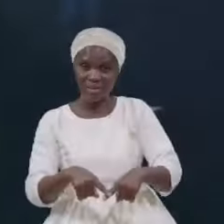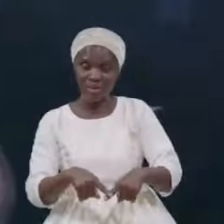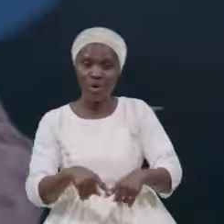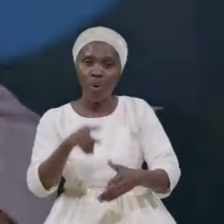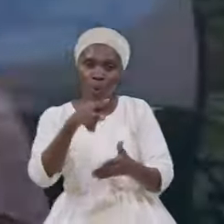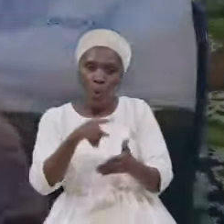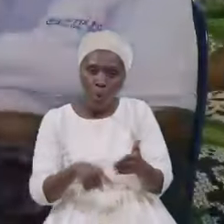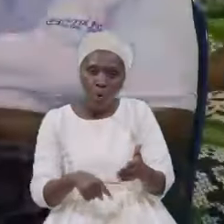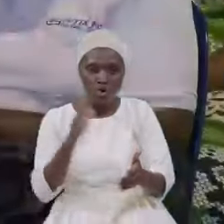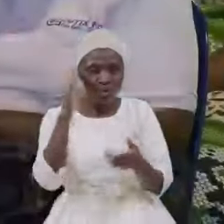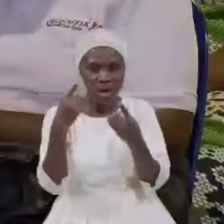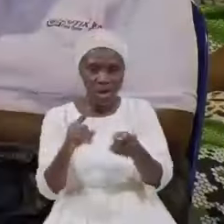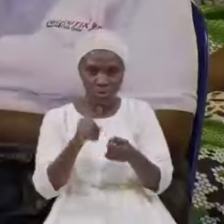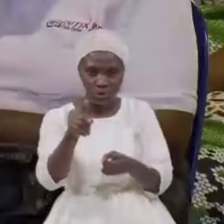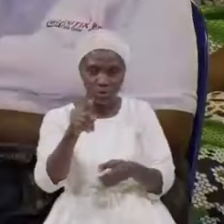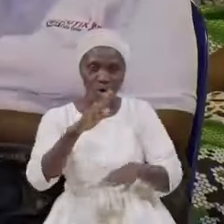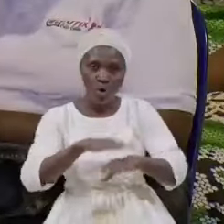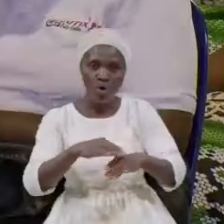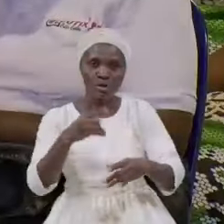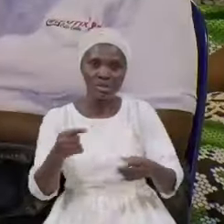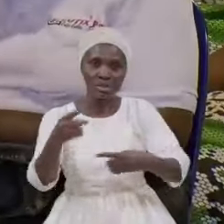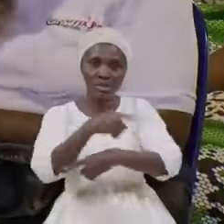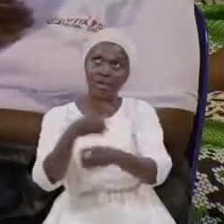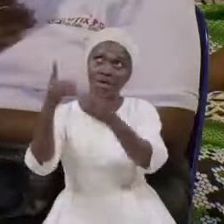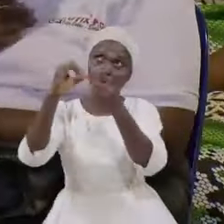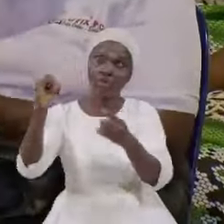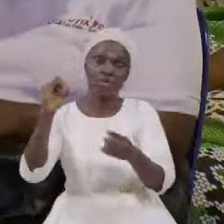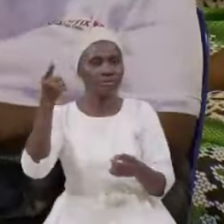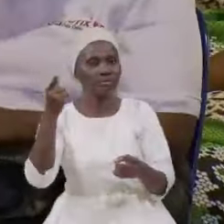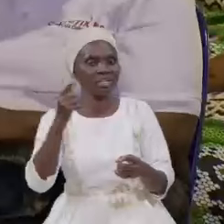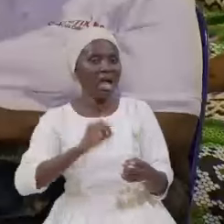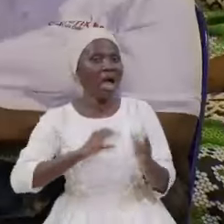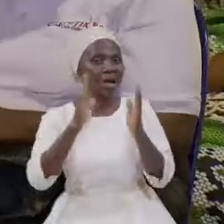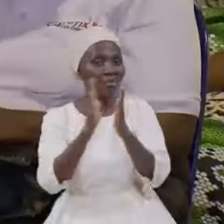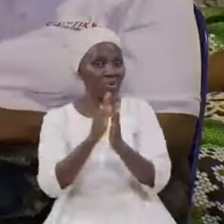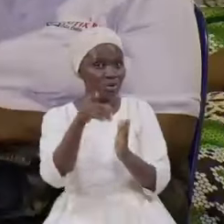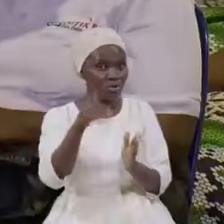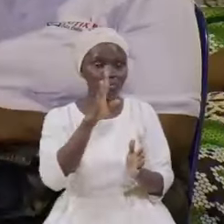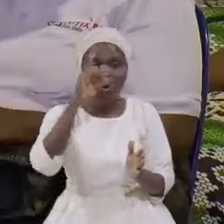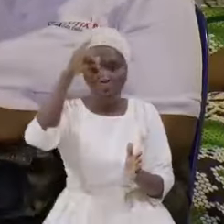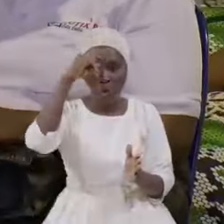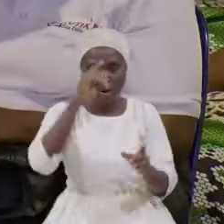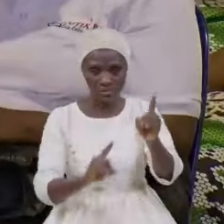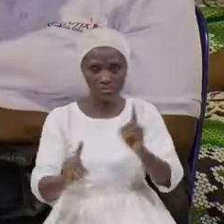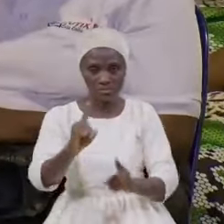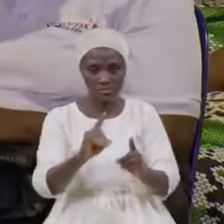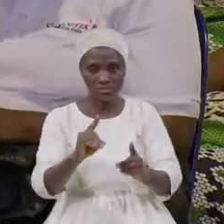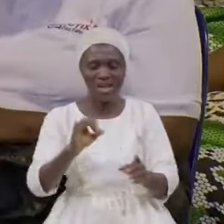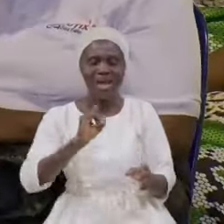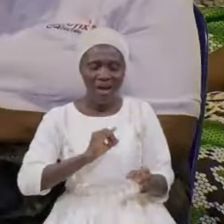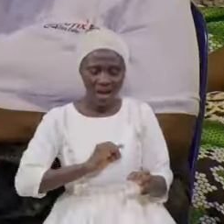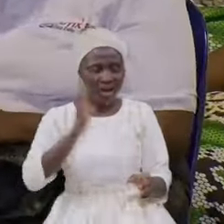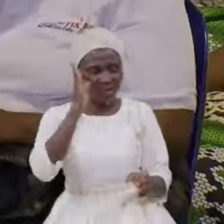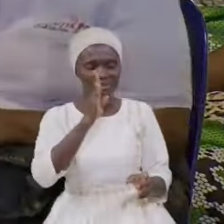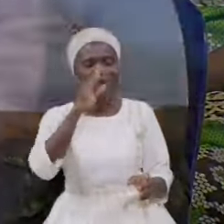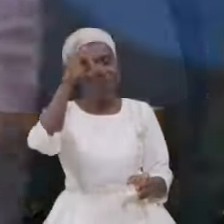today. Yeah. I will be wise. Something we could have settled in 5 minutes. Day